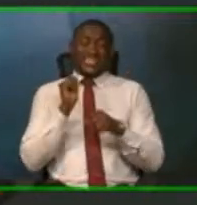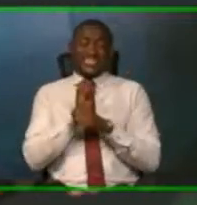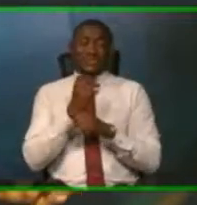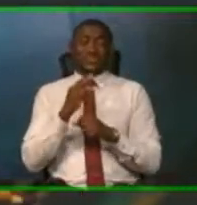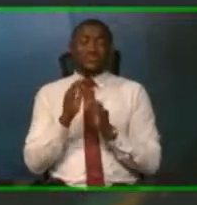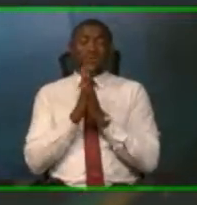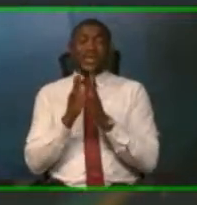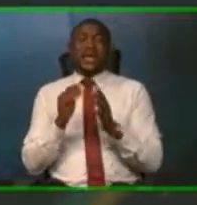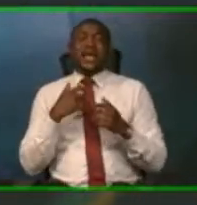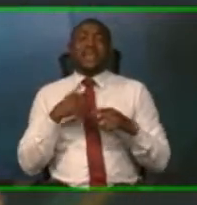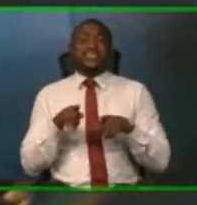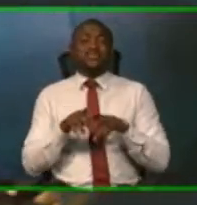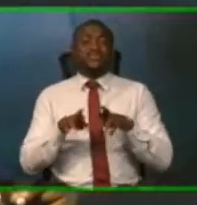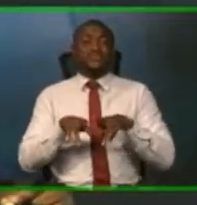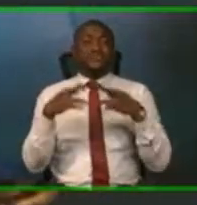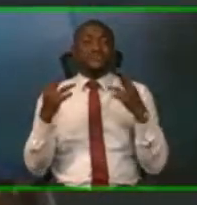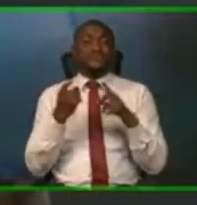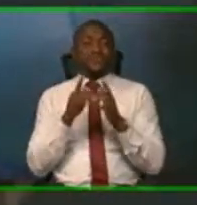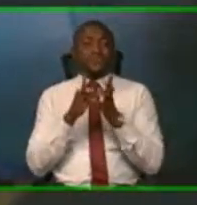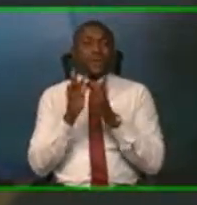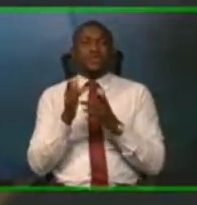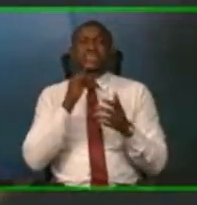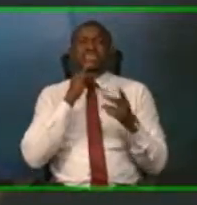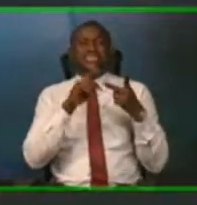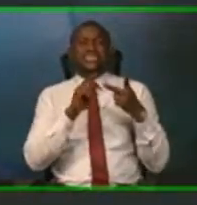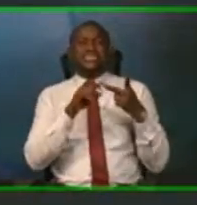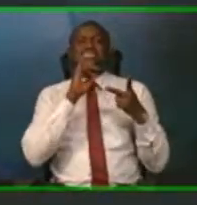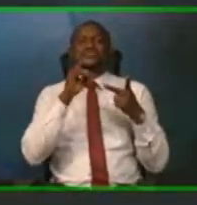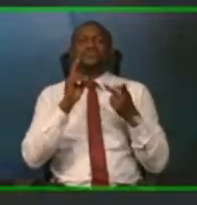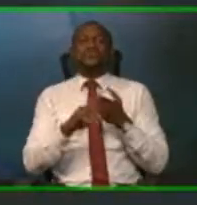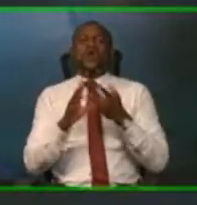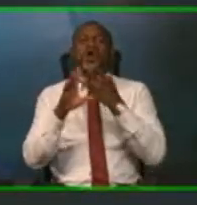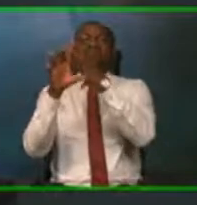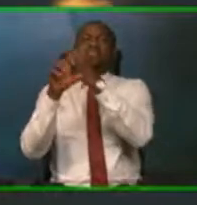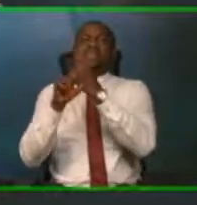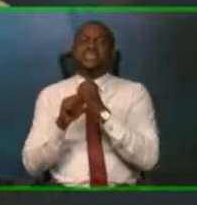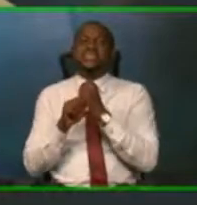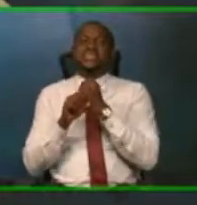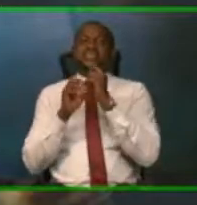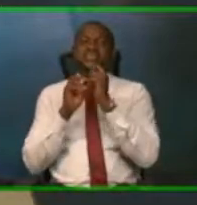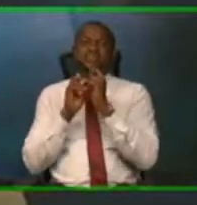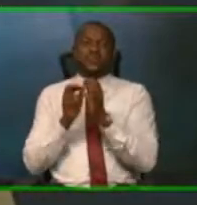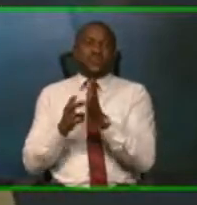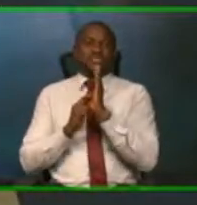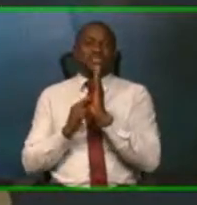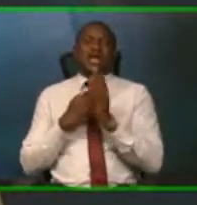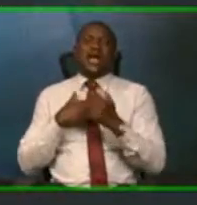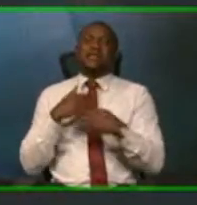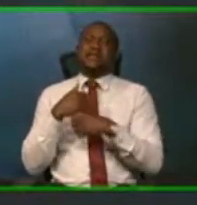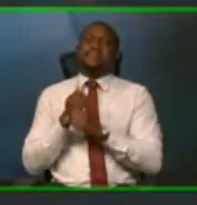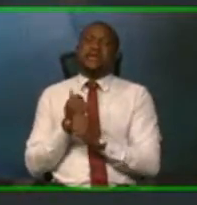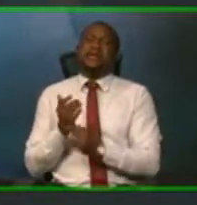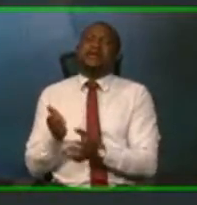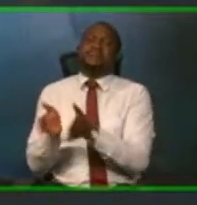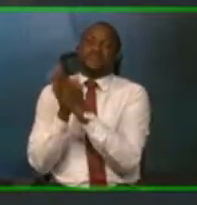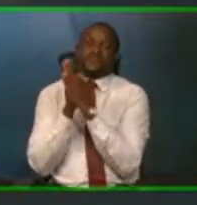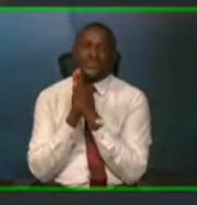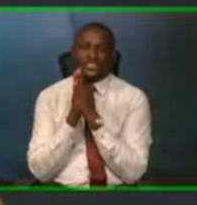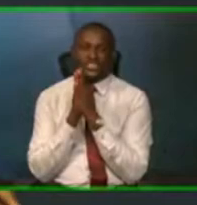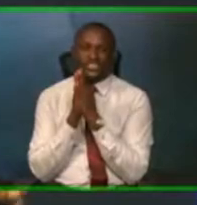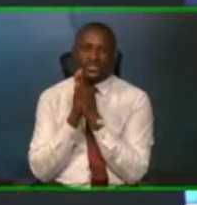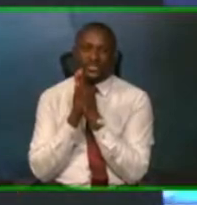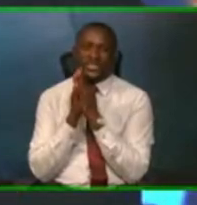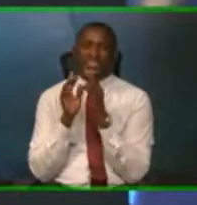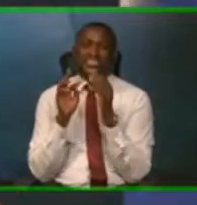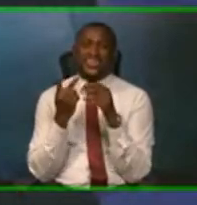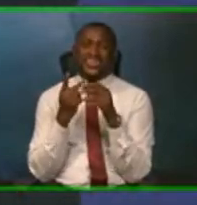as revealed from scripture, is for obtaining requests and for making petitions. The second